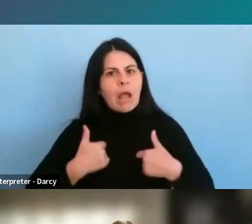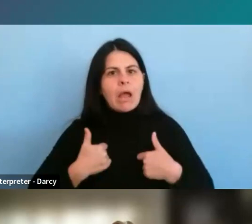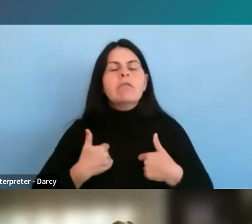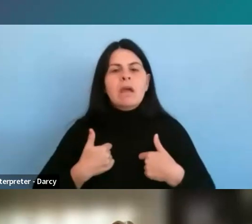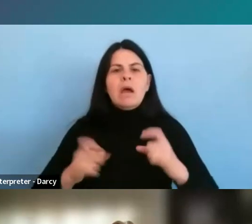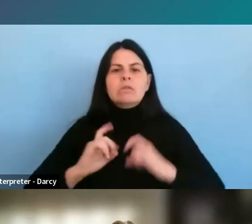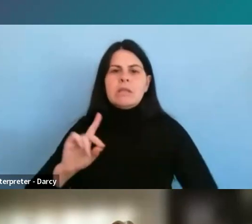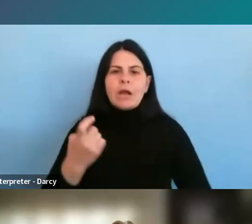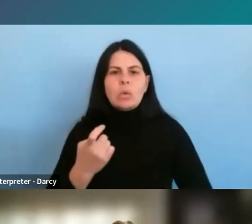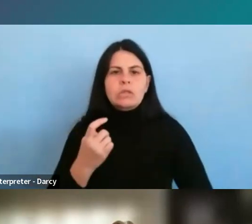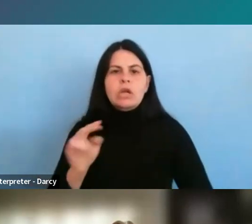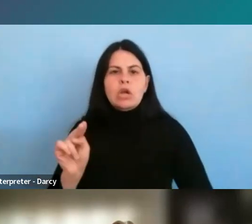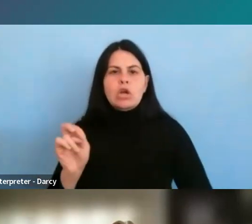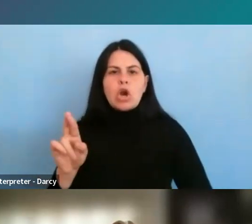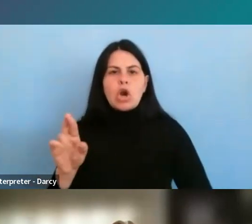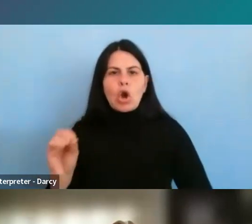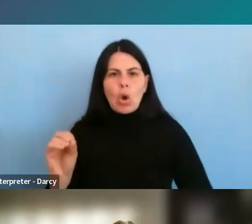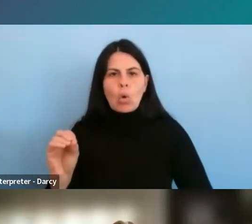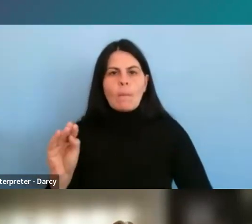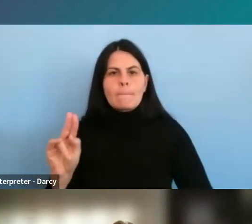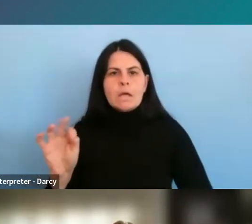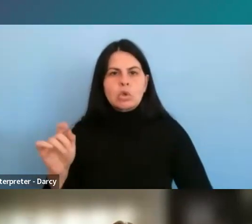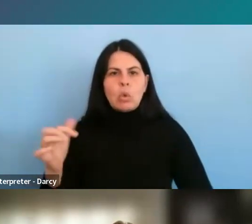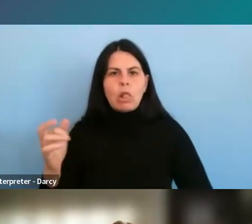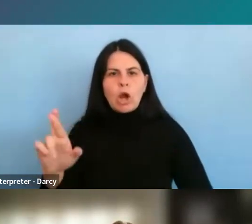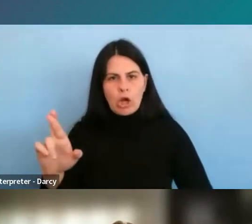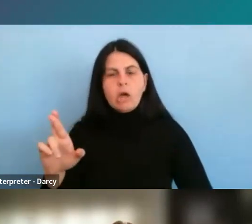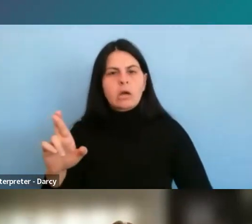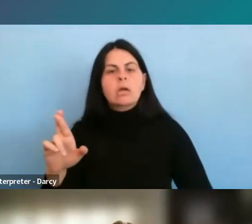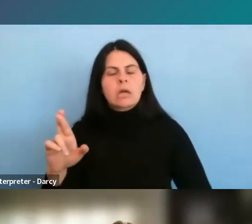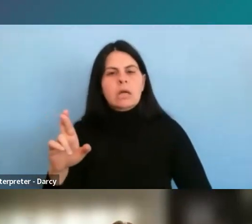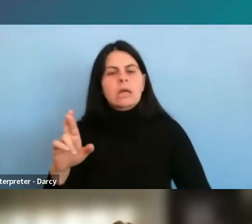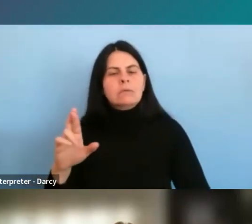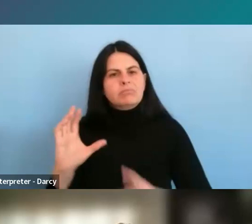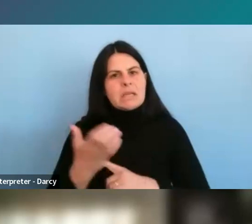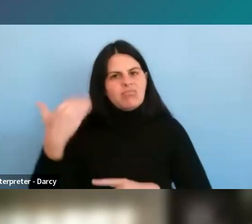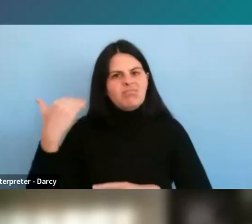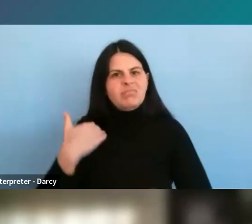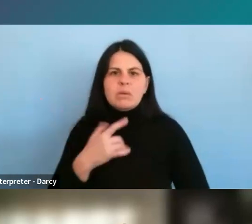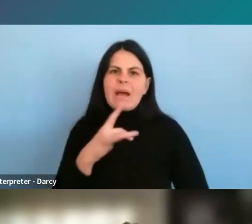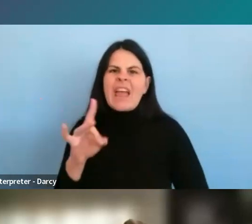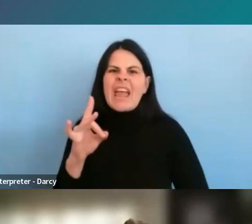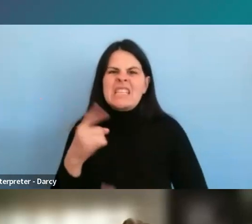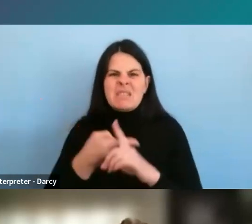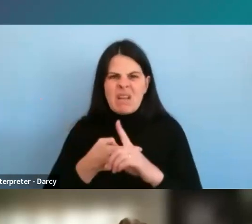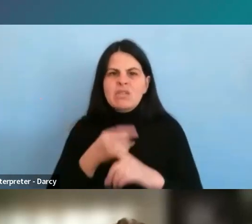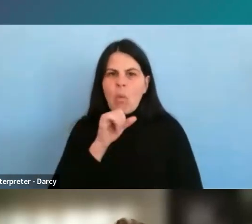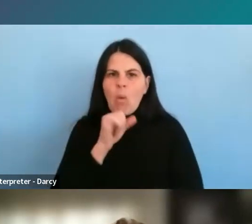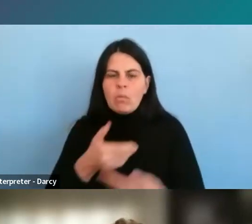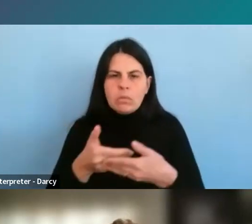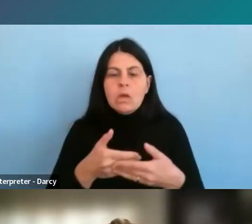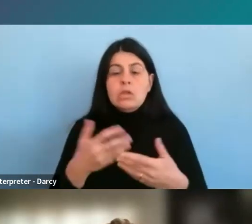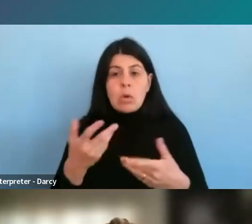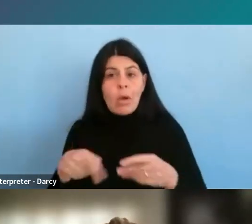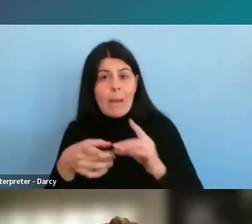neuromuscular condition when I was around 18 months. And So when it comes to care and